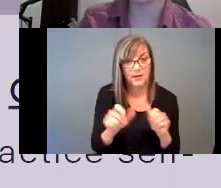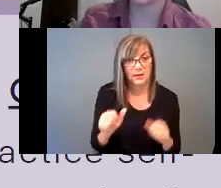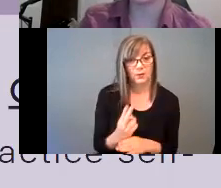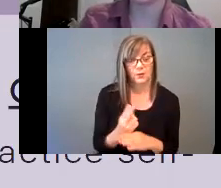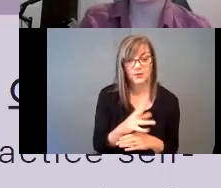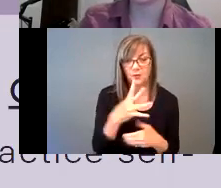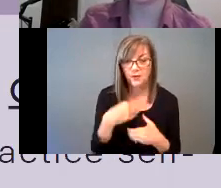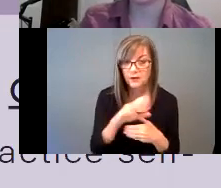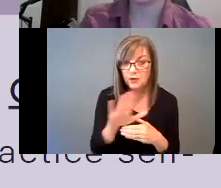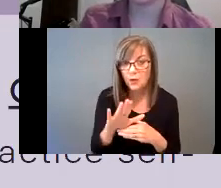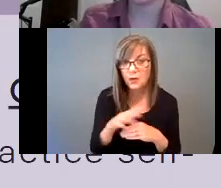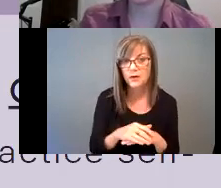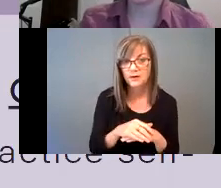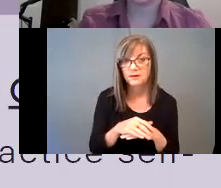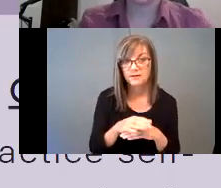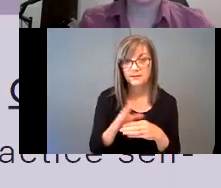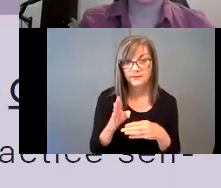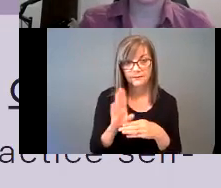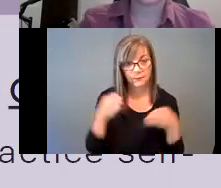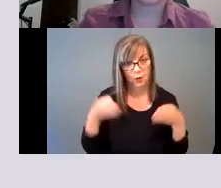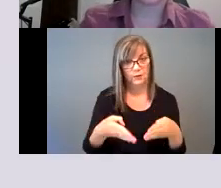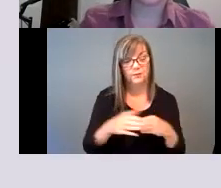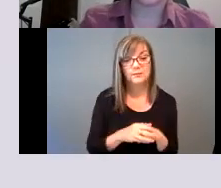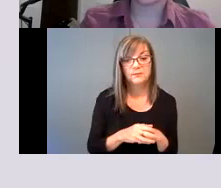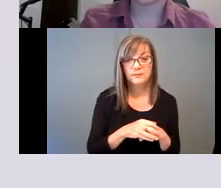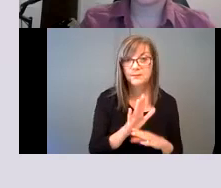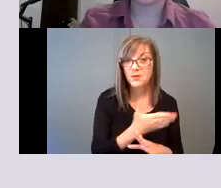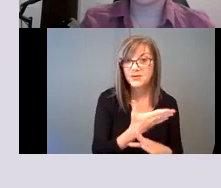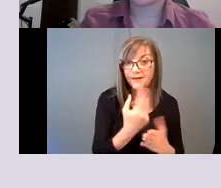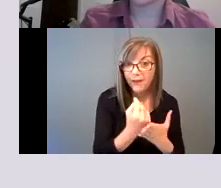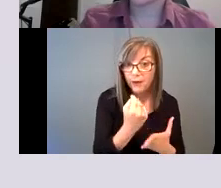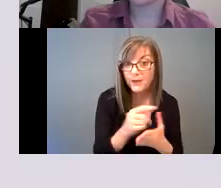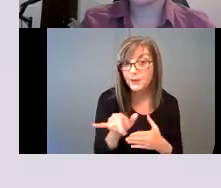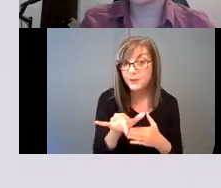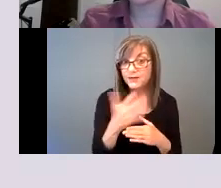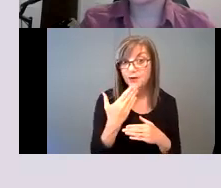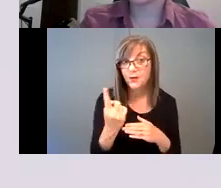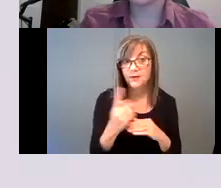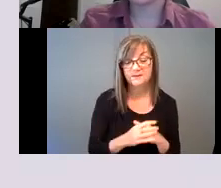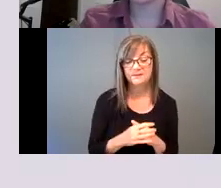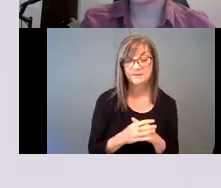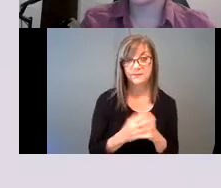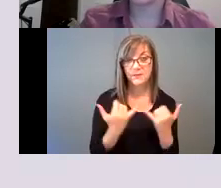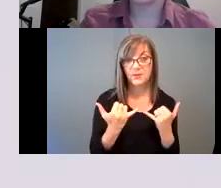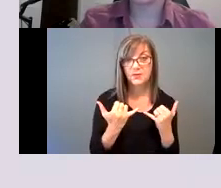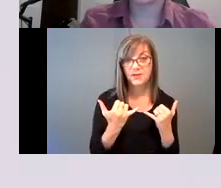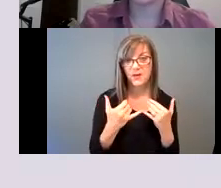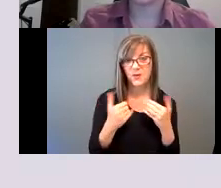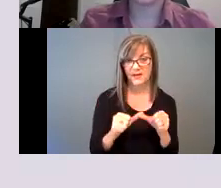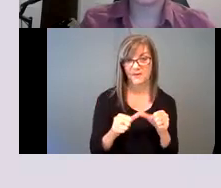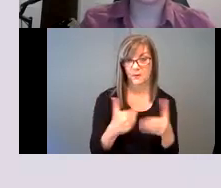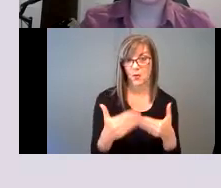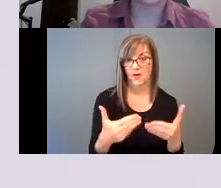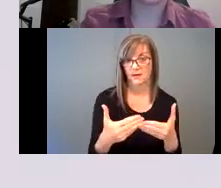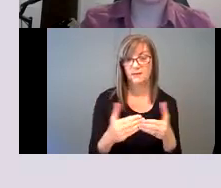Music therapy, right? So I think we'll go ahead and move forward, but some of these great ideas will